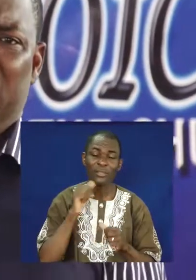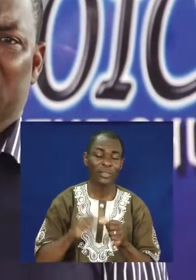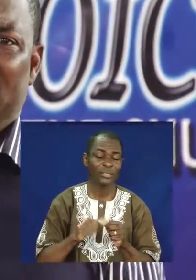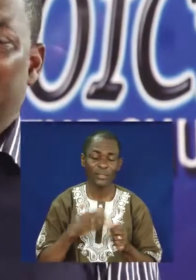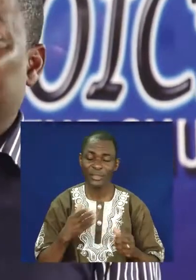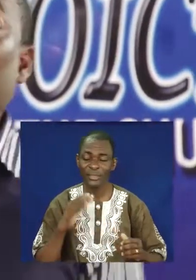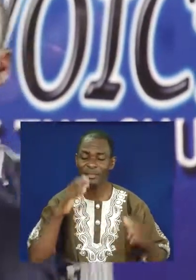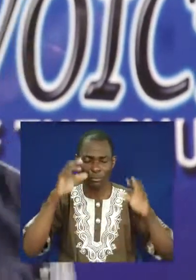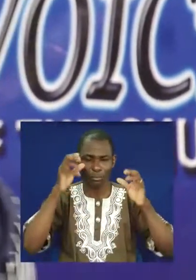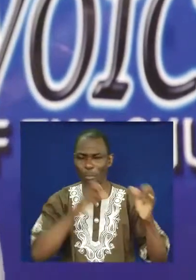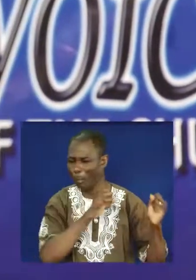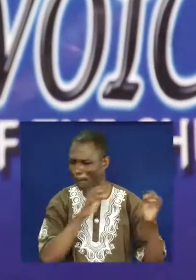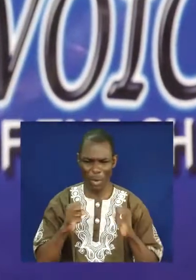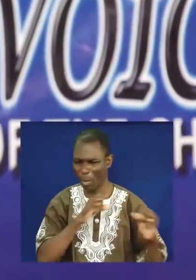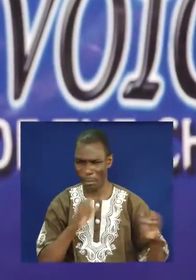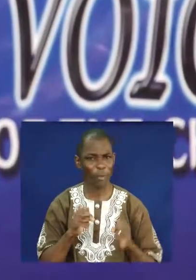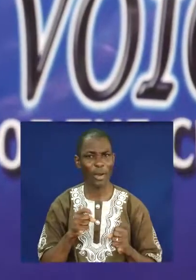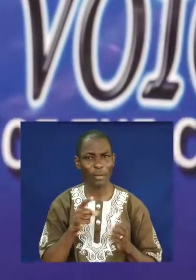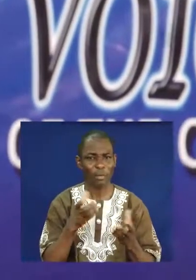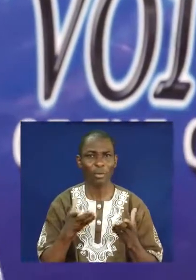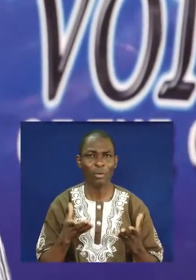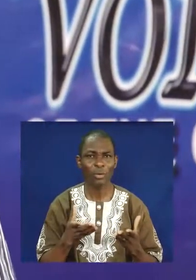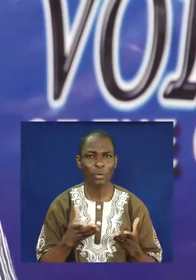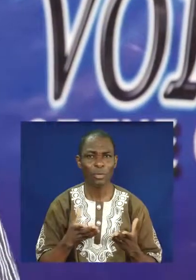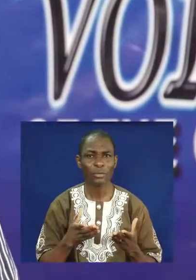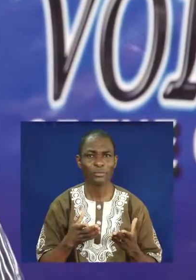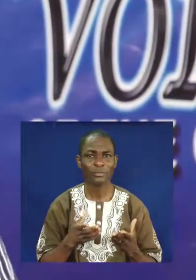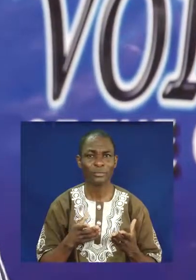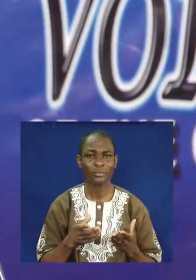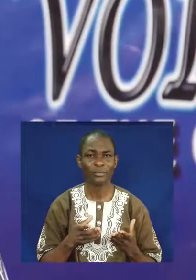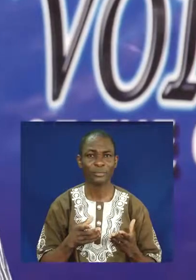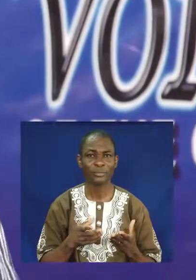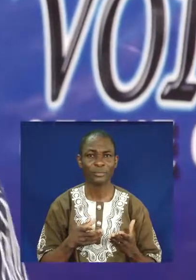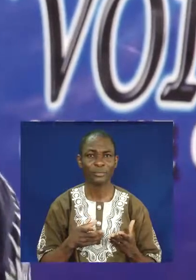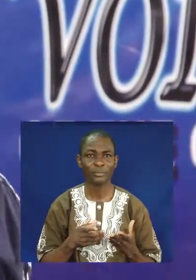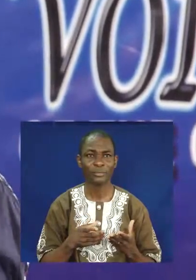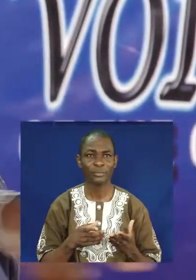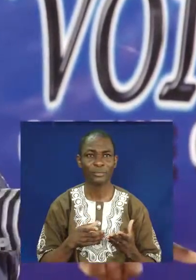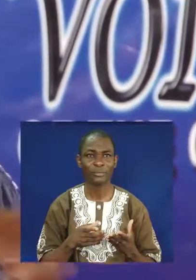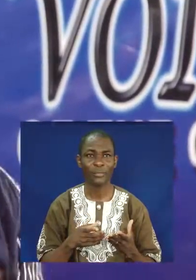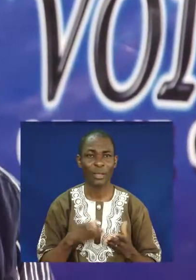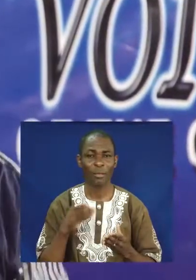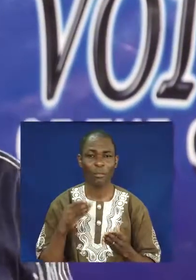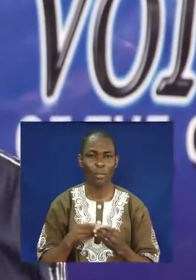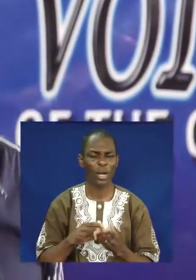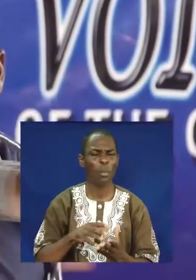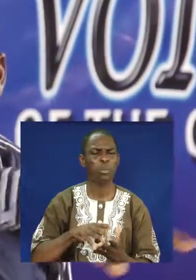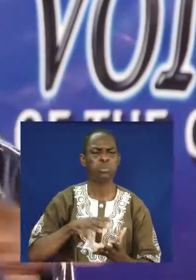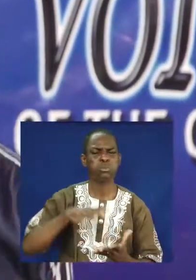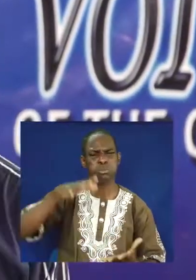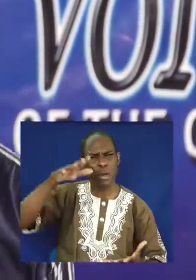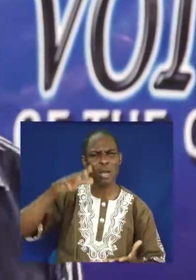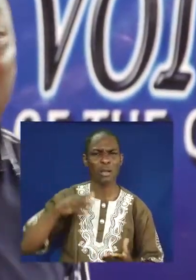no se to da bia papa no obaye president ne de enko wagempa na wo mu edi na chi no a da chi